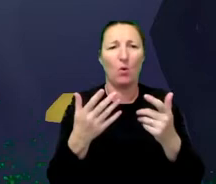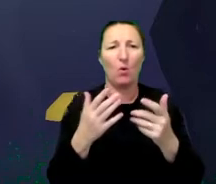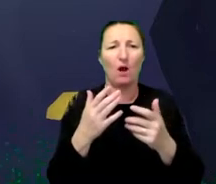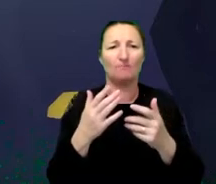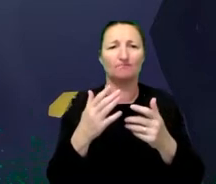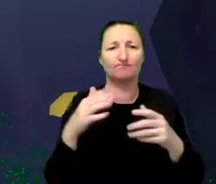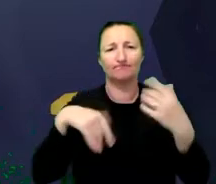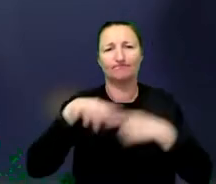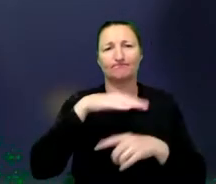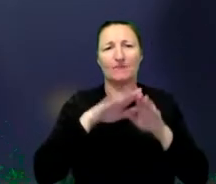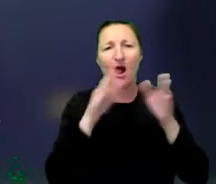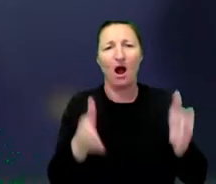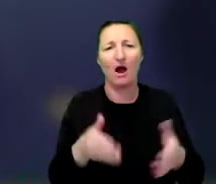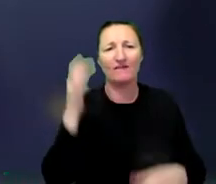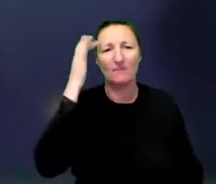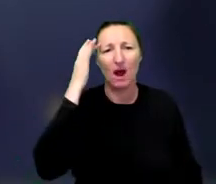Absolutely.